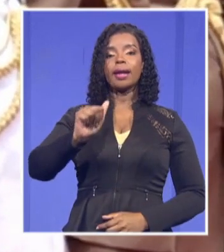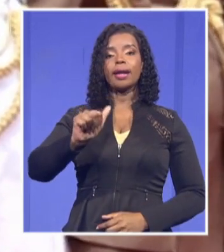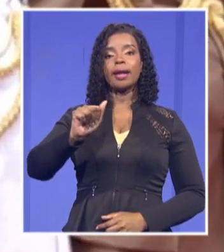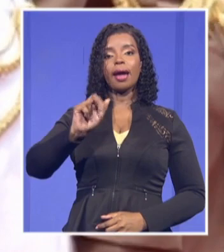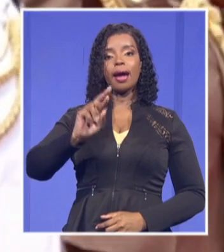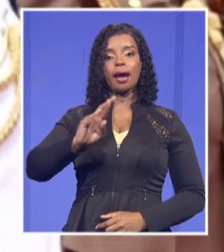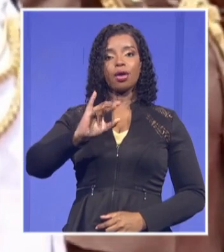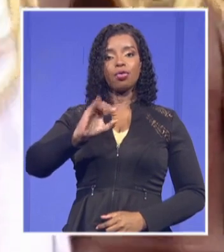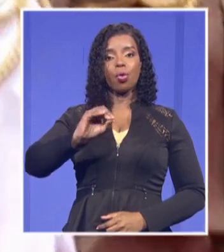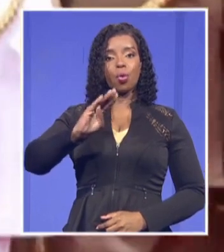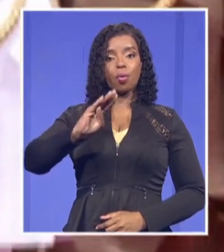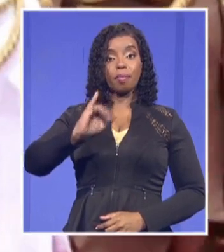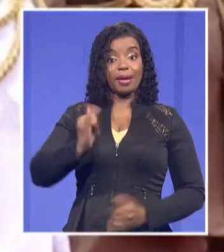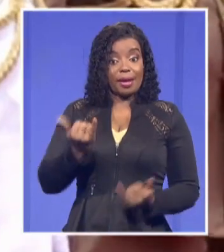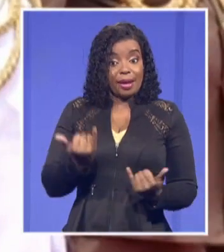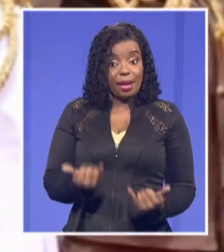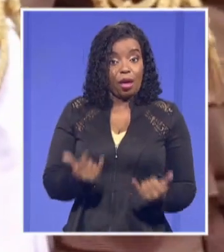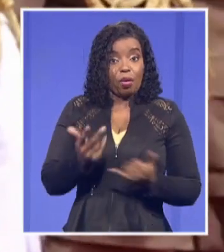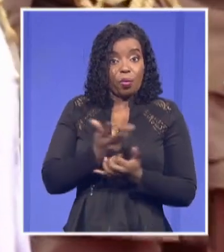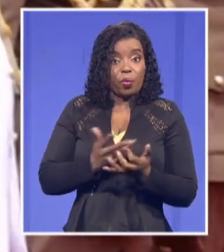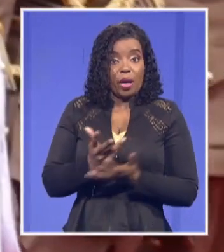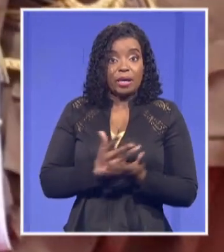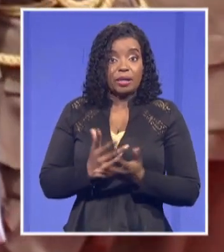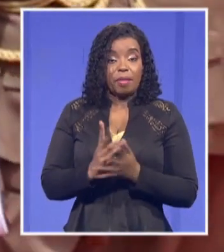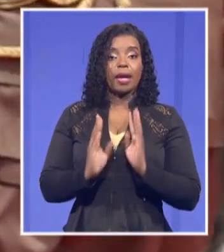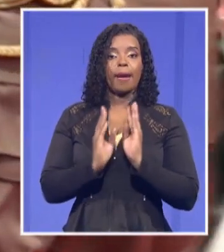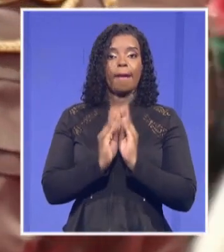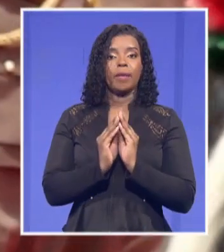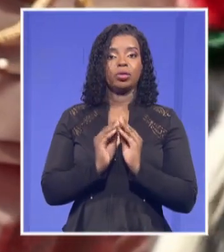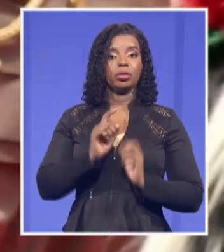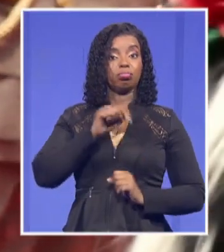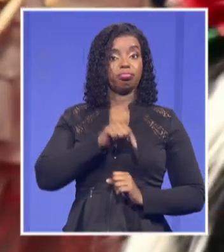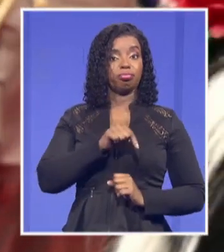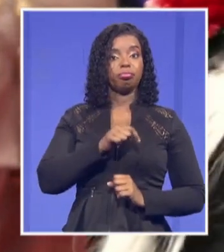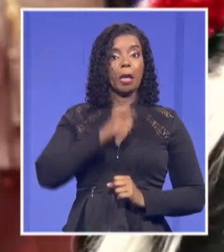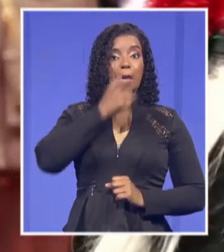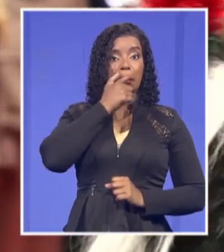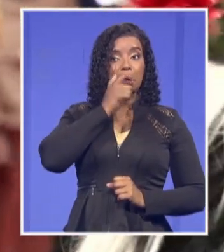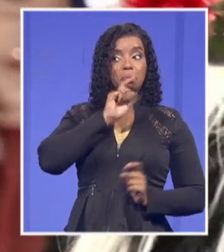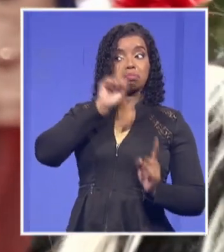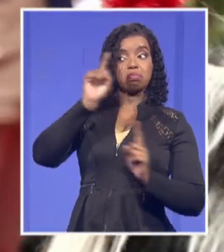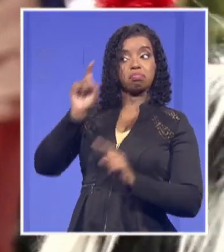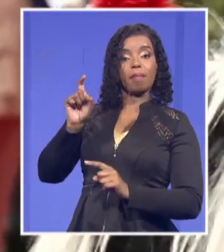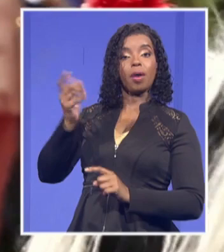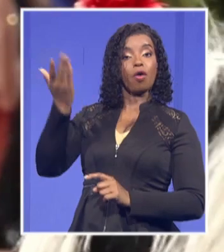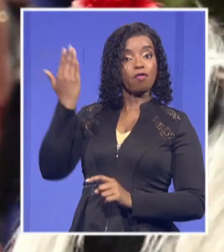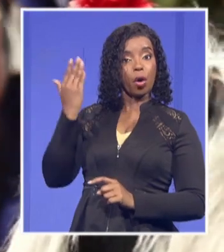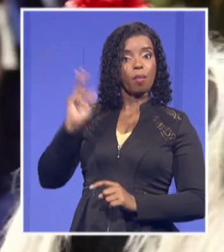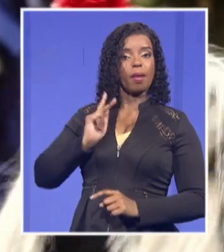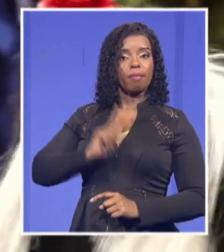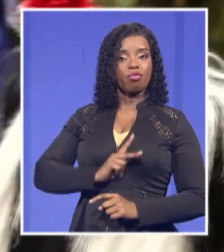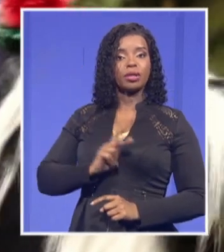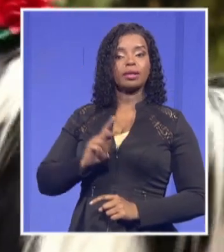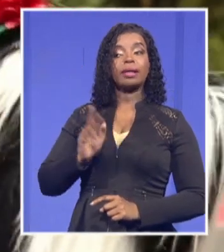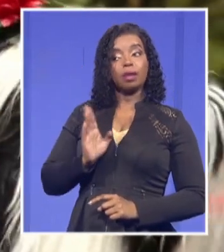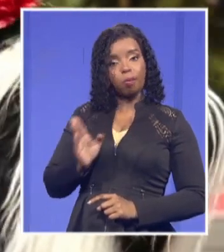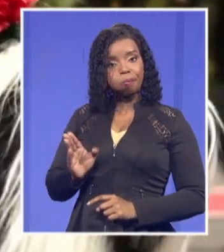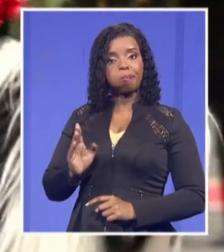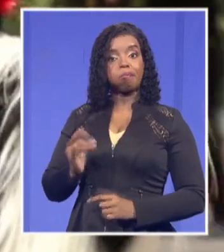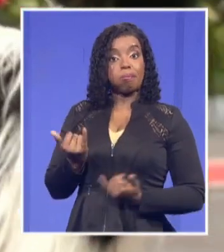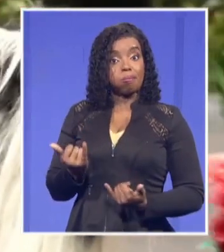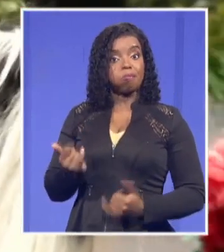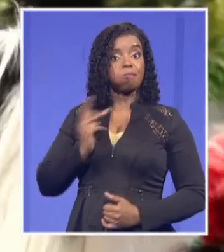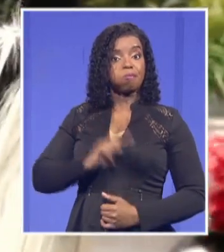at military are meeting in Nairobi, and former President Kenyatta is there. Yeah. I think these are some of the issues